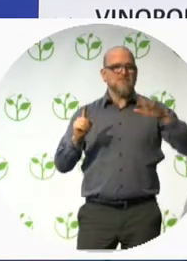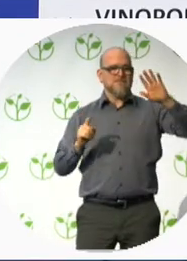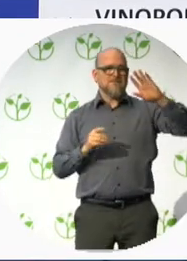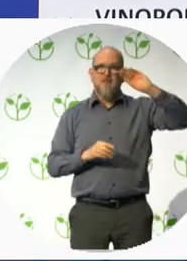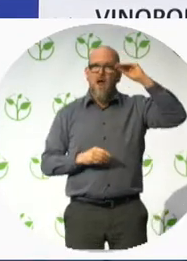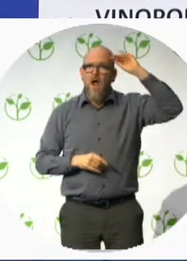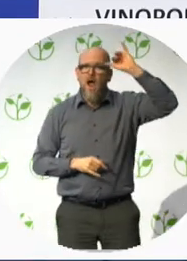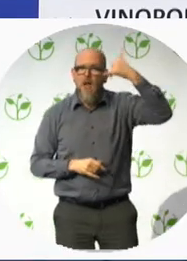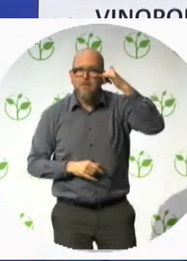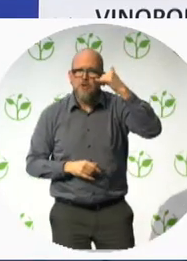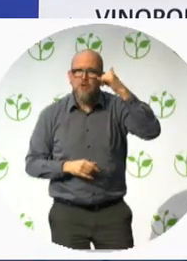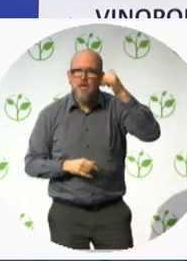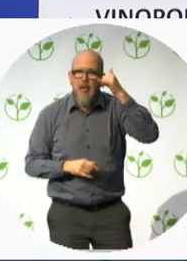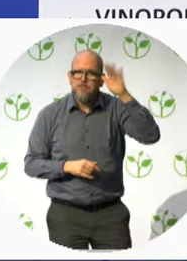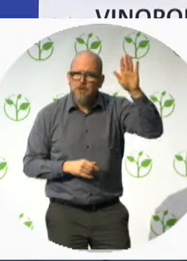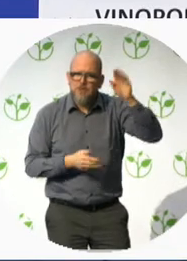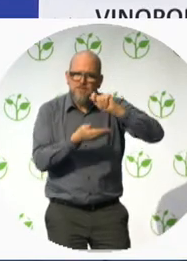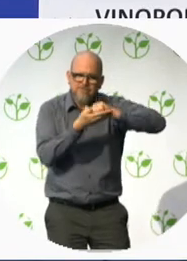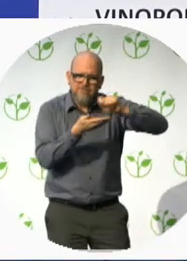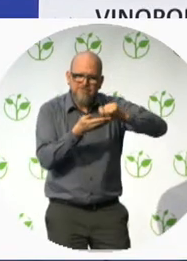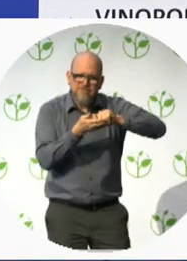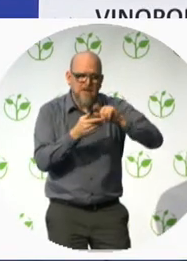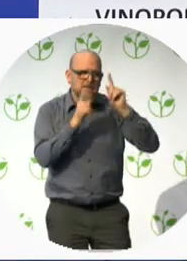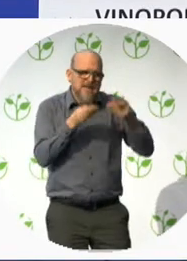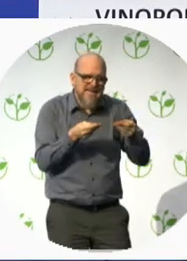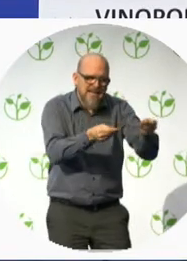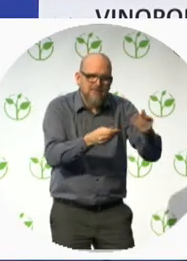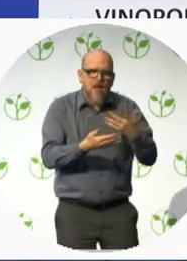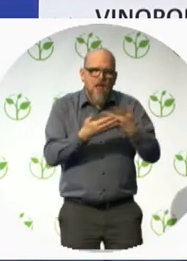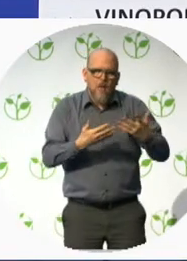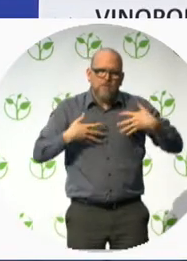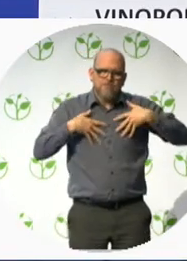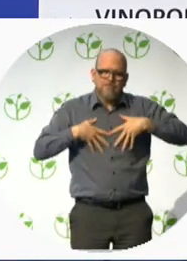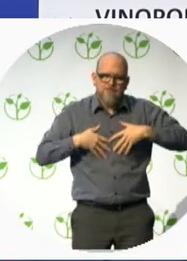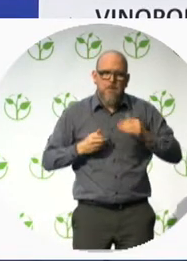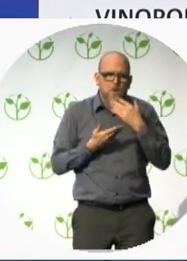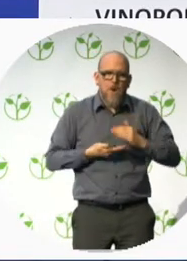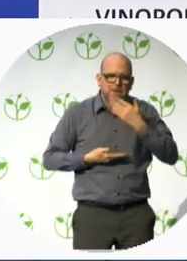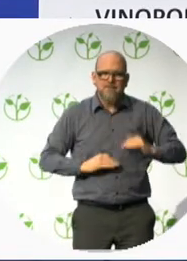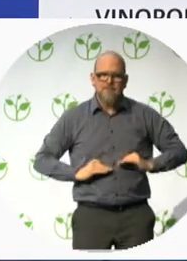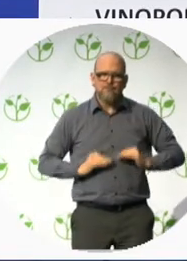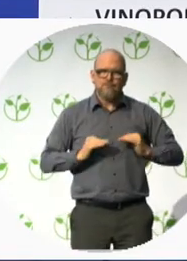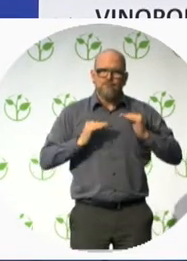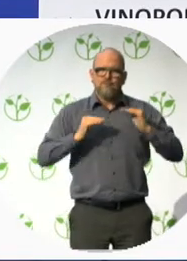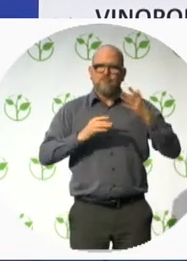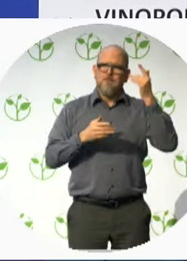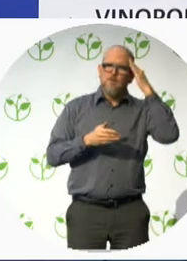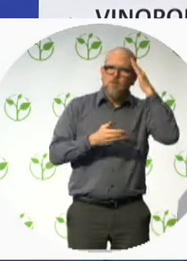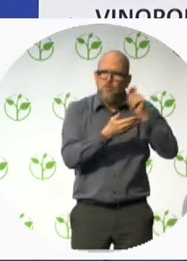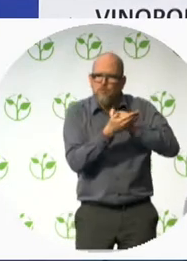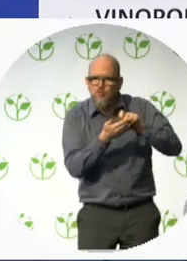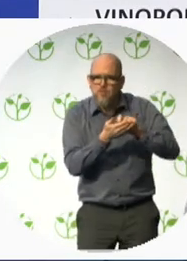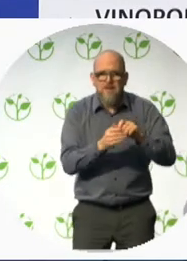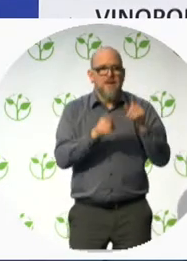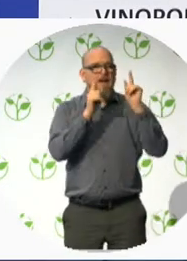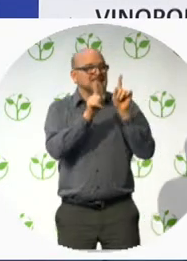children in first and second grade. Now, of course, in order to do that, that meant that we had to improve their sign language abilities too,